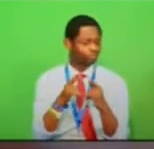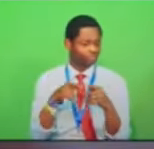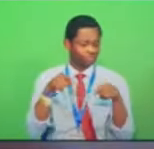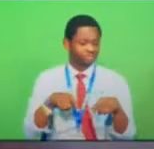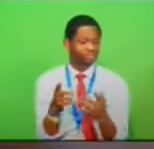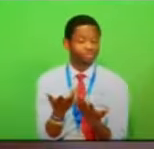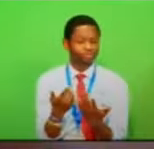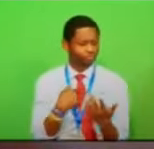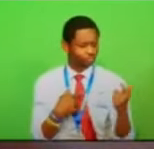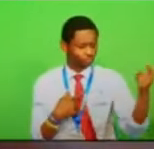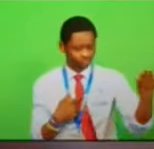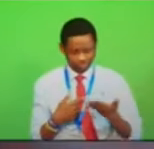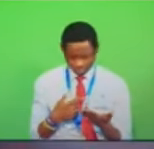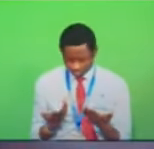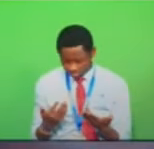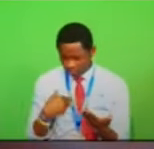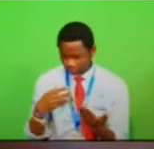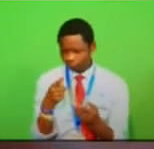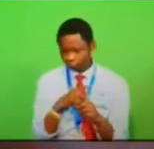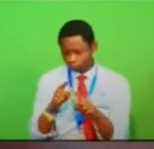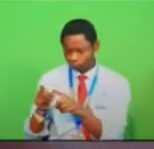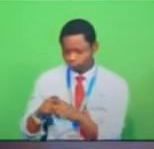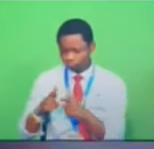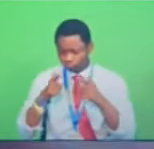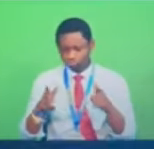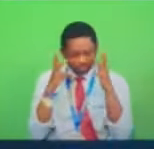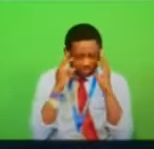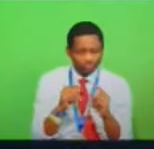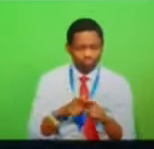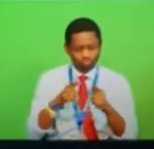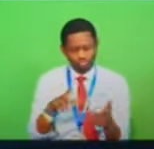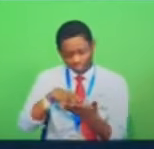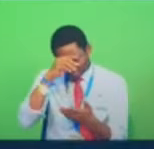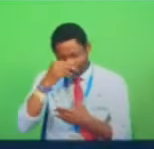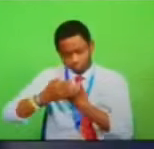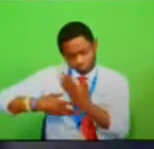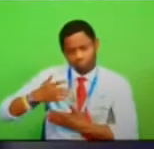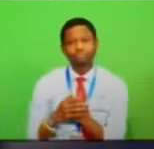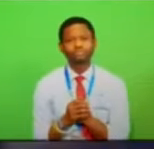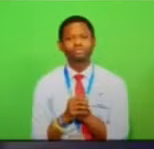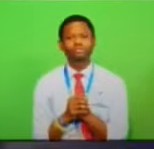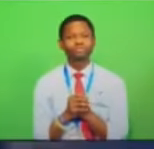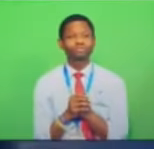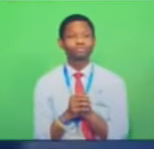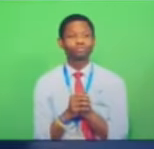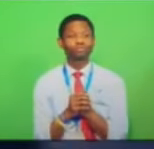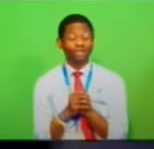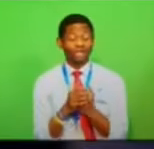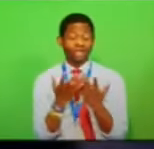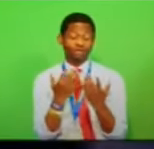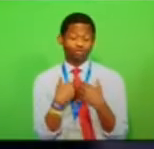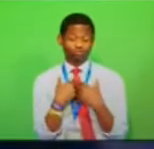come to have great experiences and go through great learning. And I want to just recap a